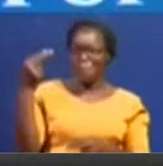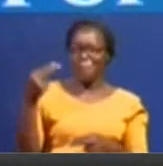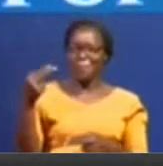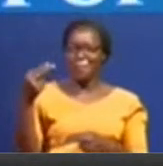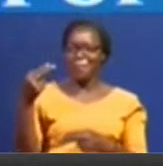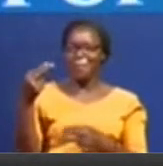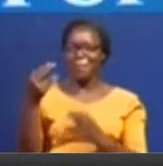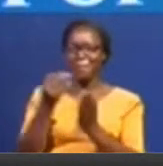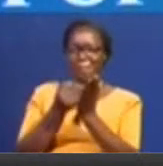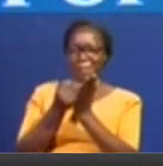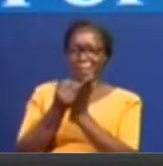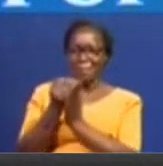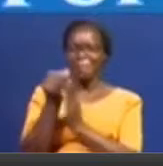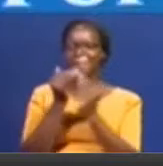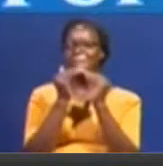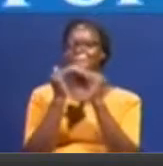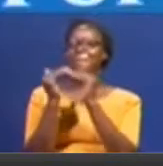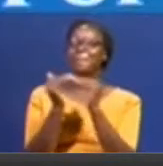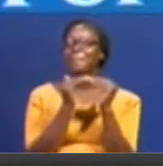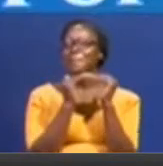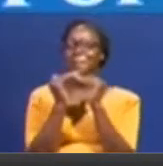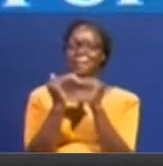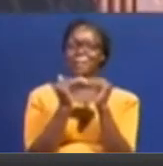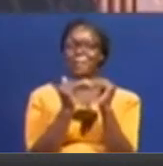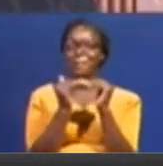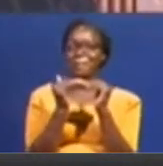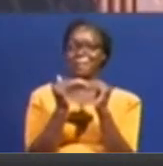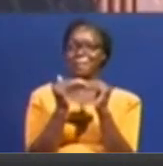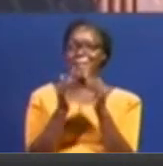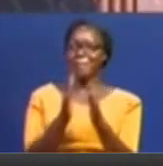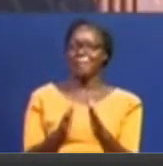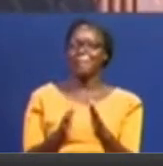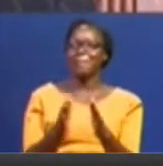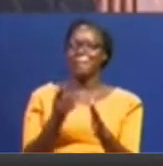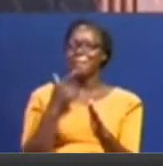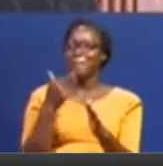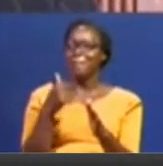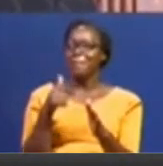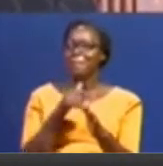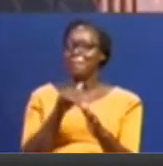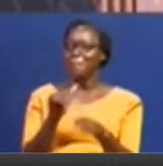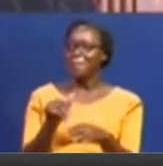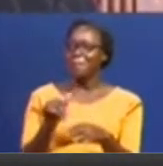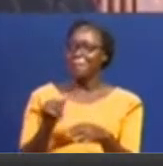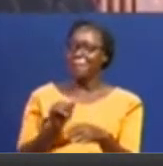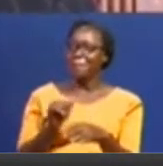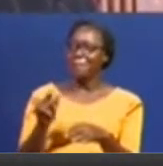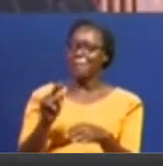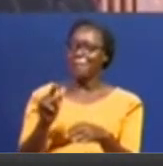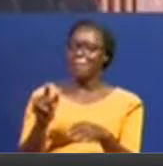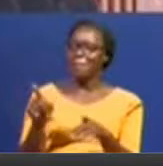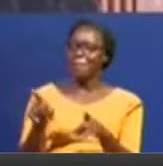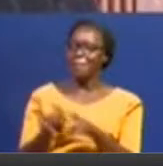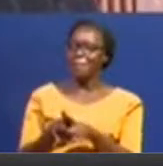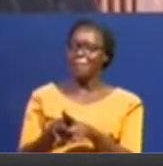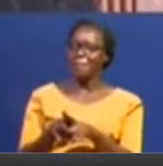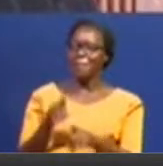integrity. A candidate told us here that you should be like Caesar's